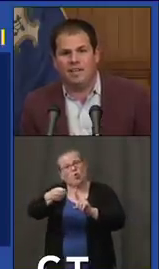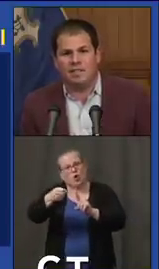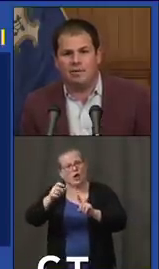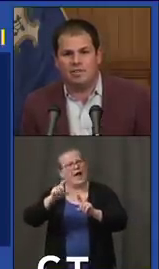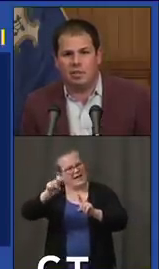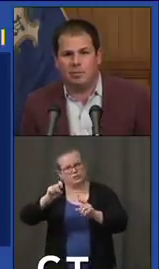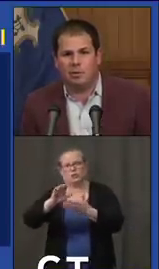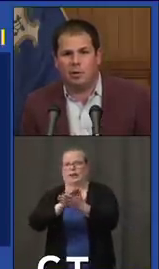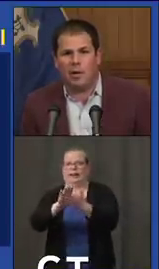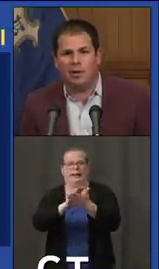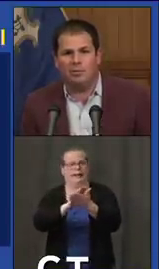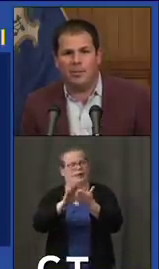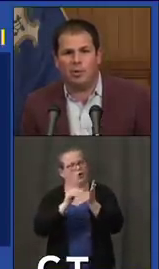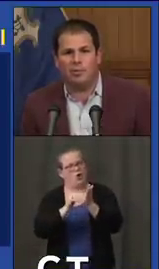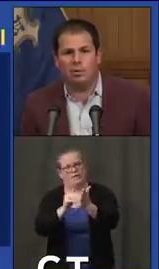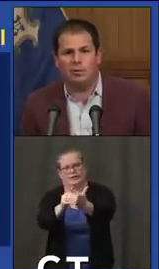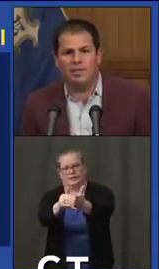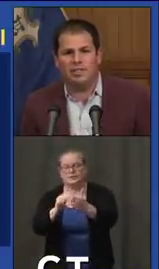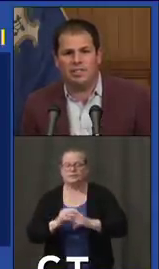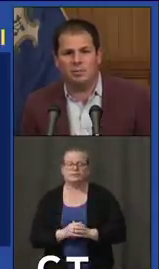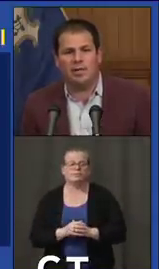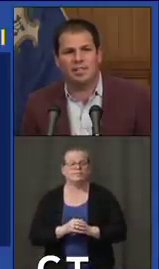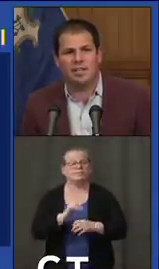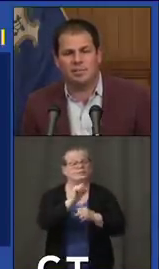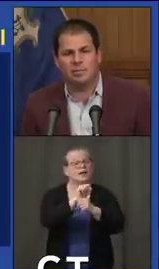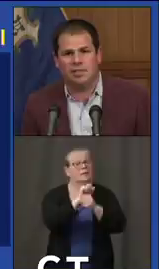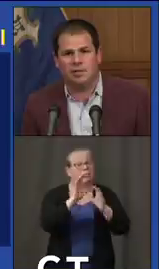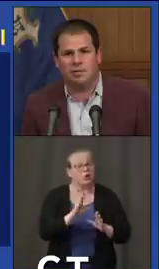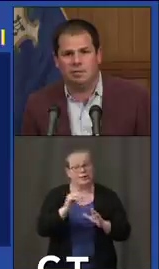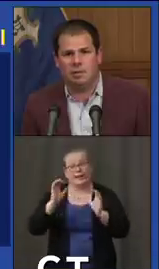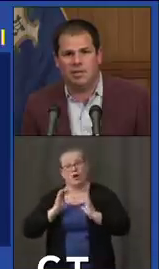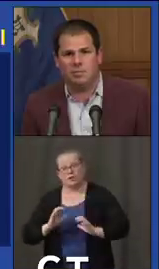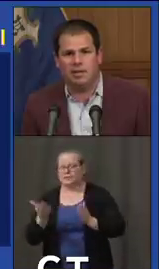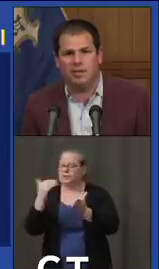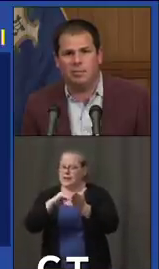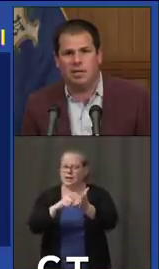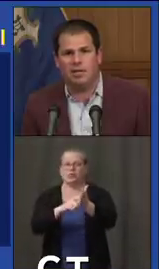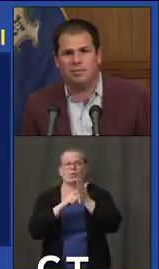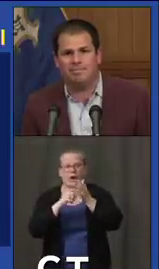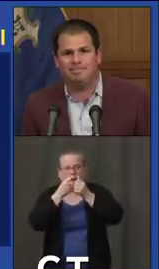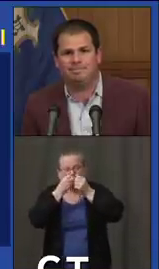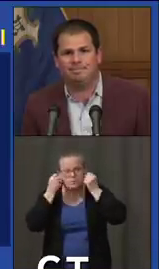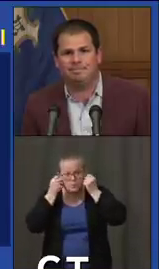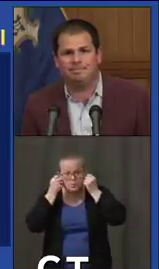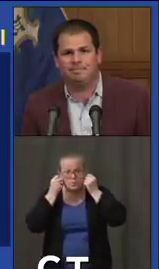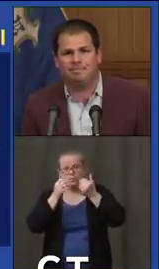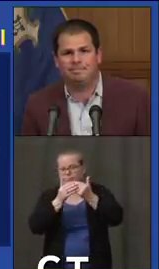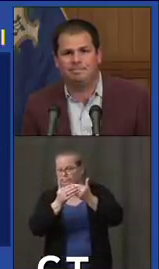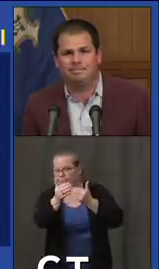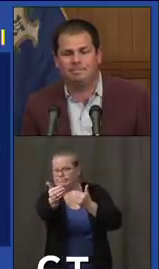Again, face coverings are going to be required by both employees as well as customers here on May 20th and beyond.